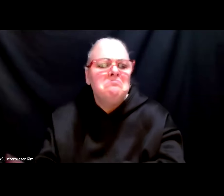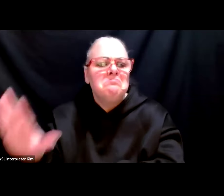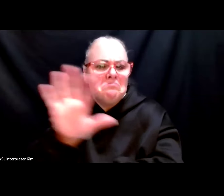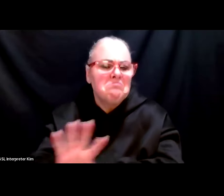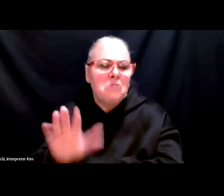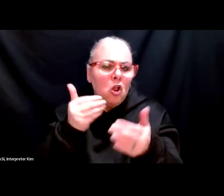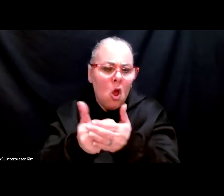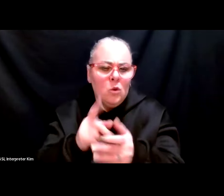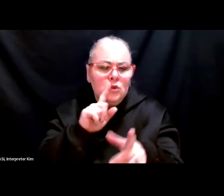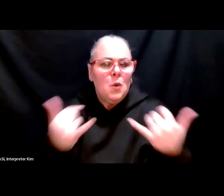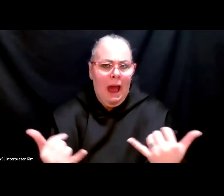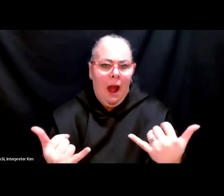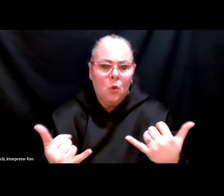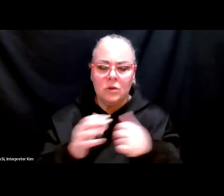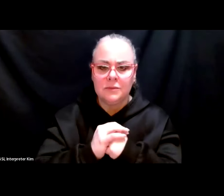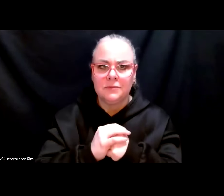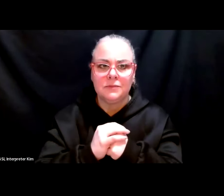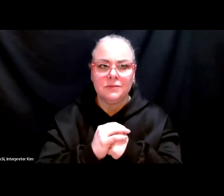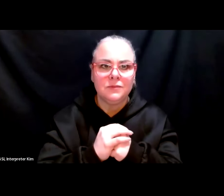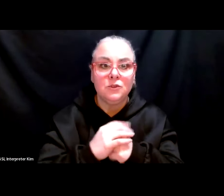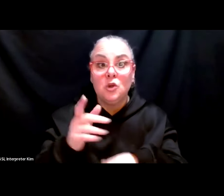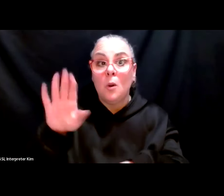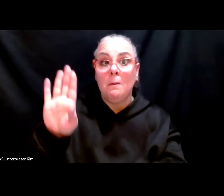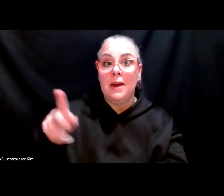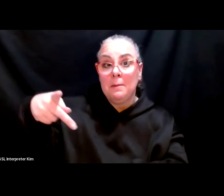years ago. So in BPS,